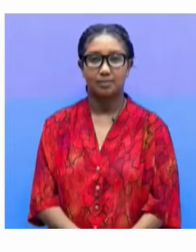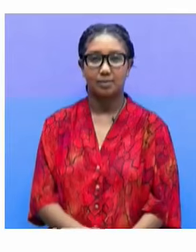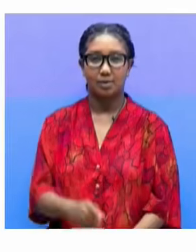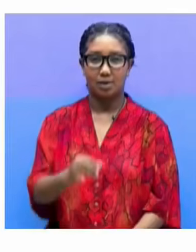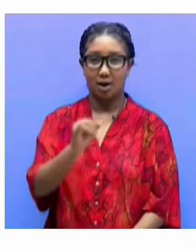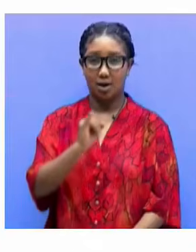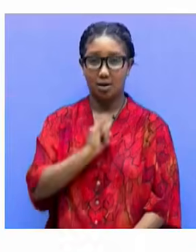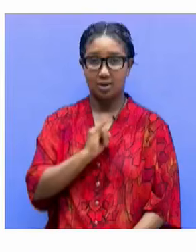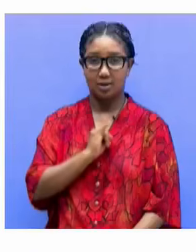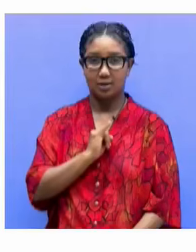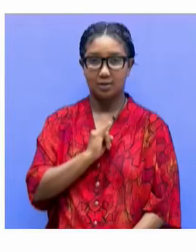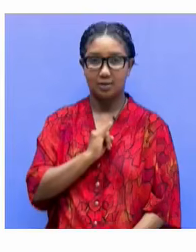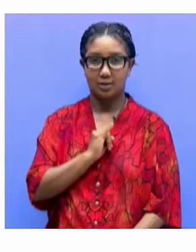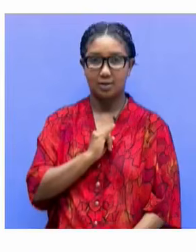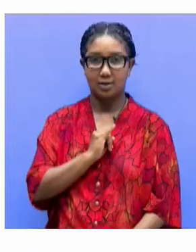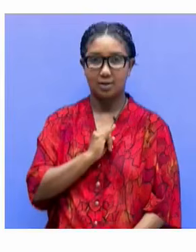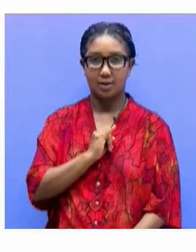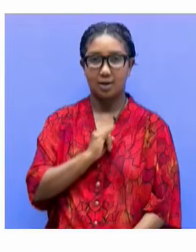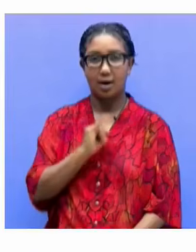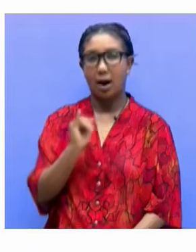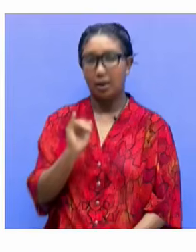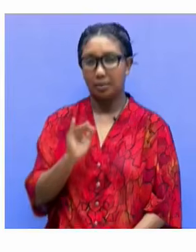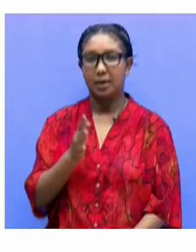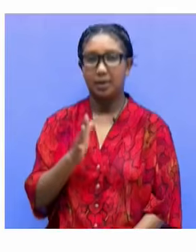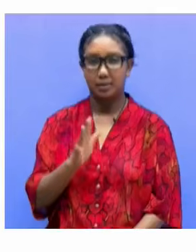I may